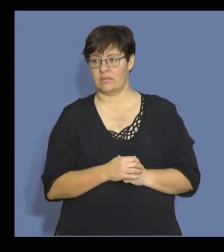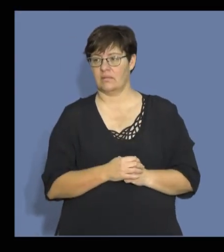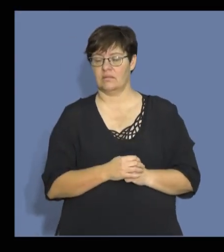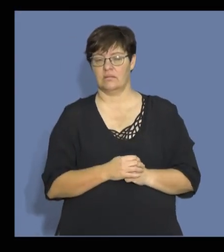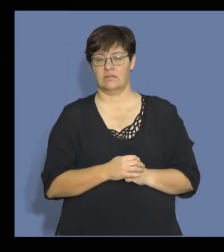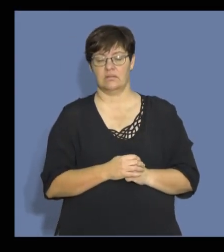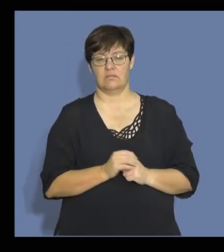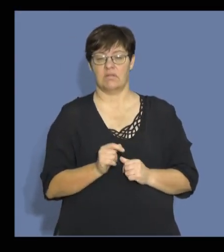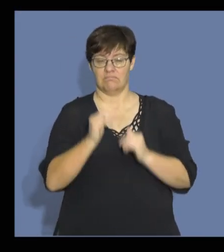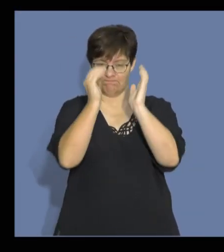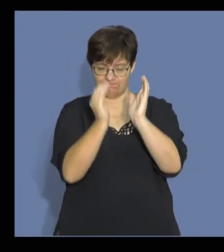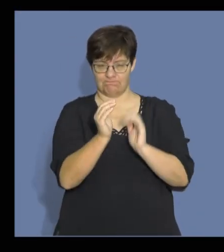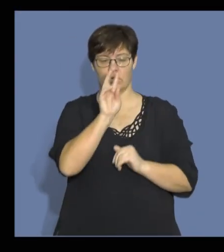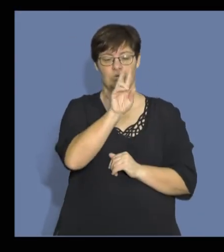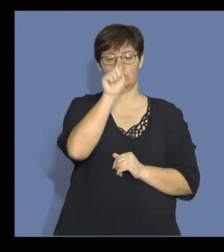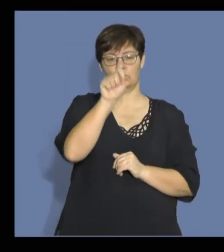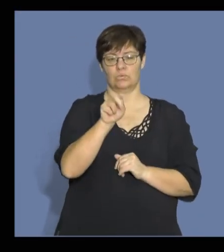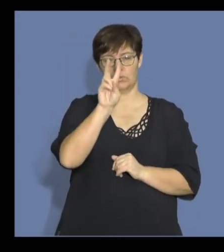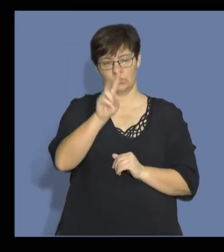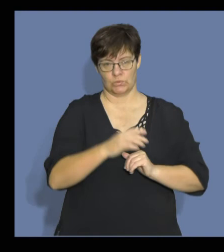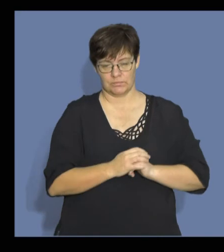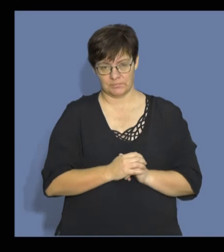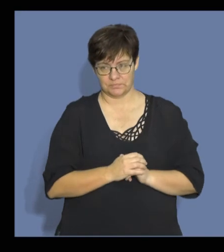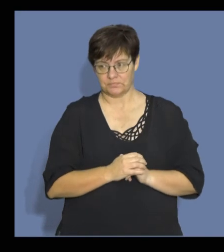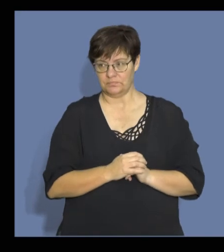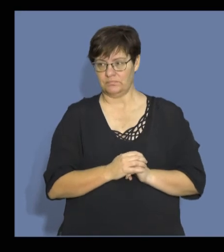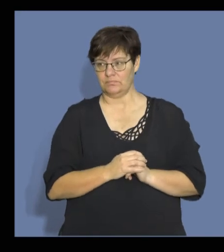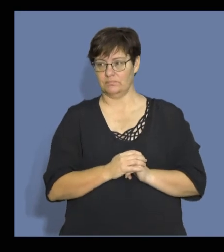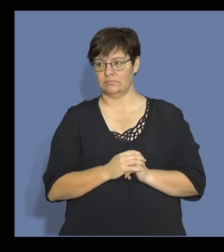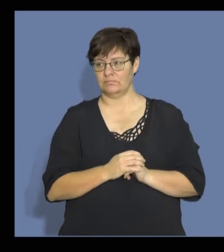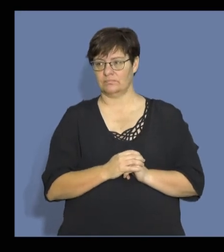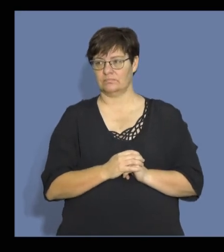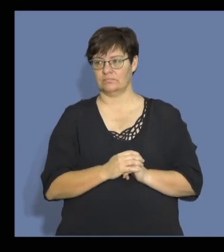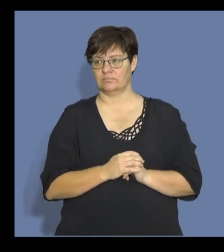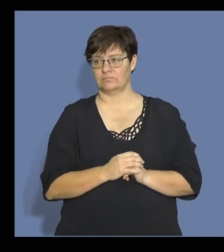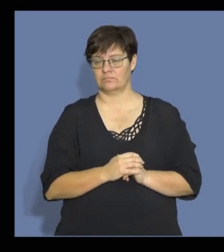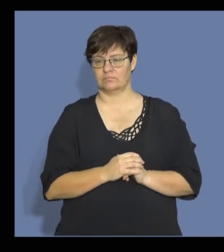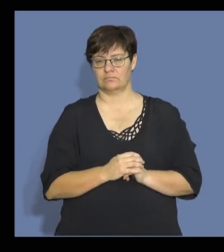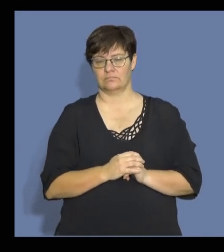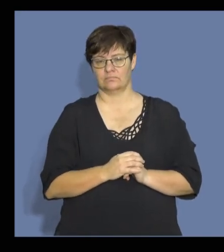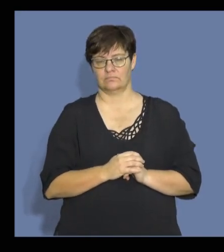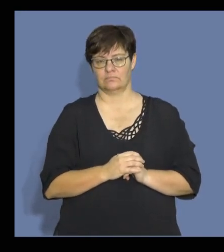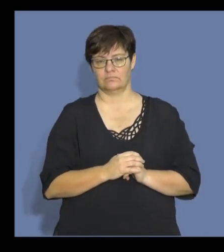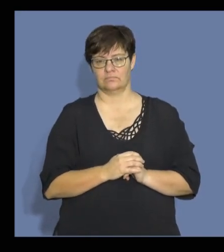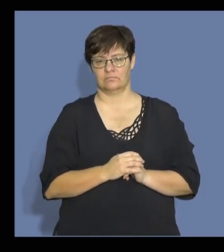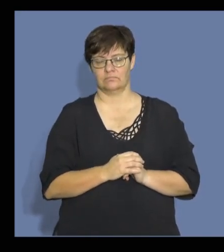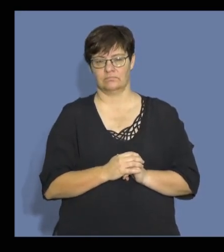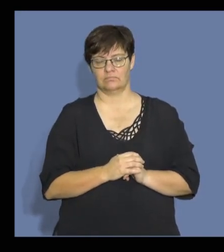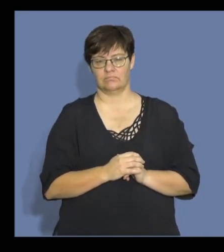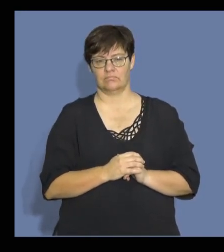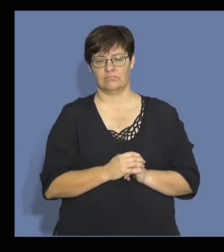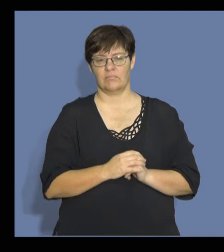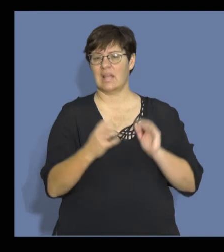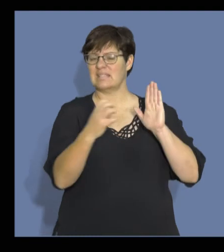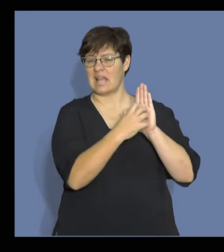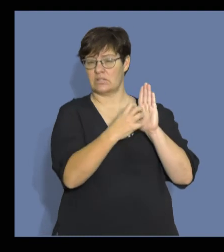there, right in the middle of my line. And what are those coordinates? 2 and 2. And our sketches